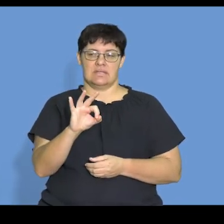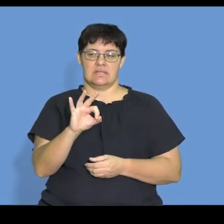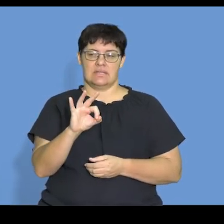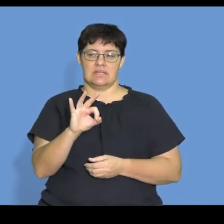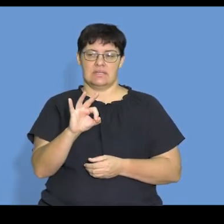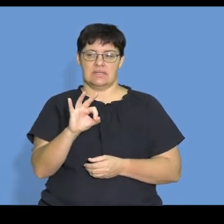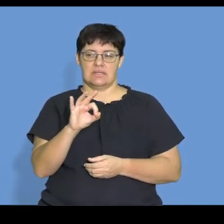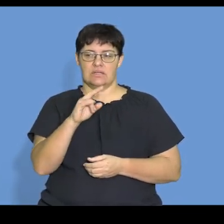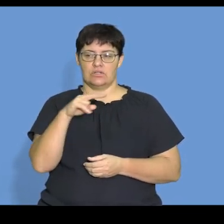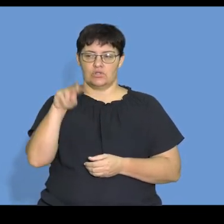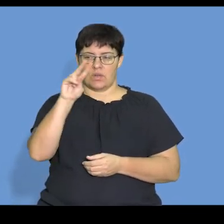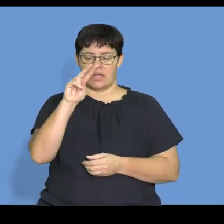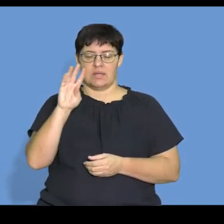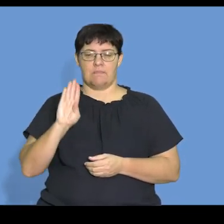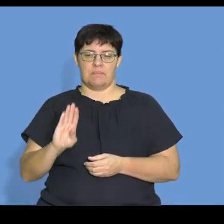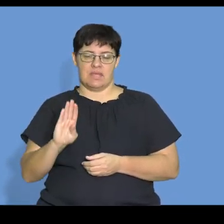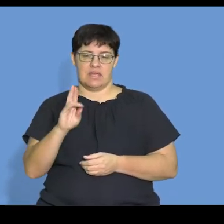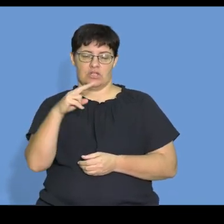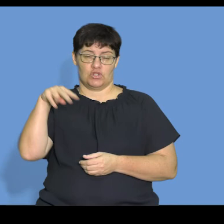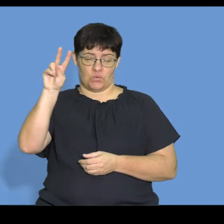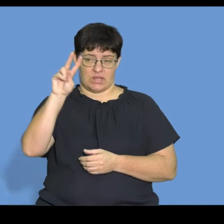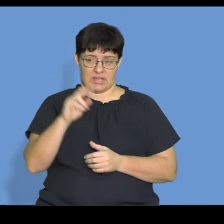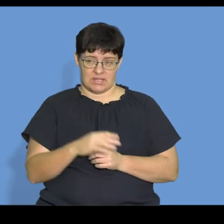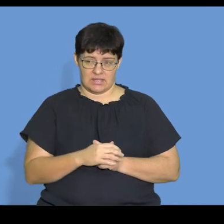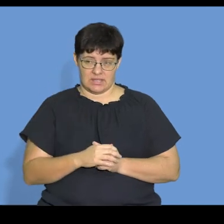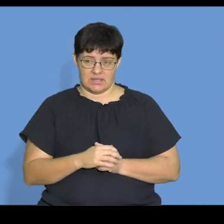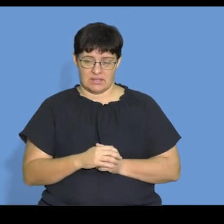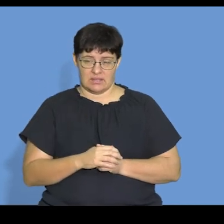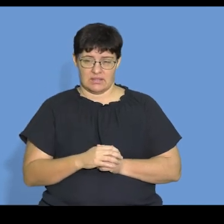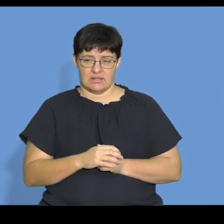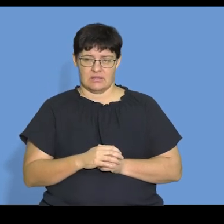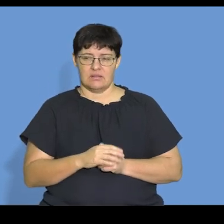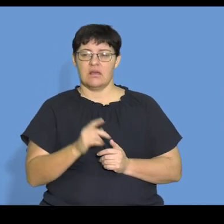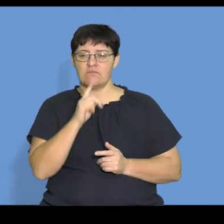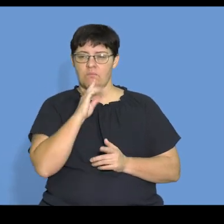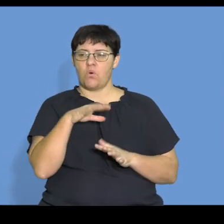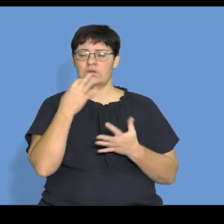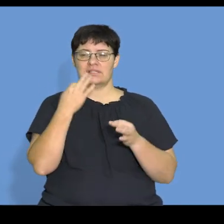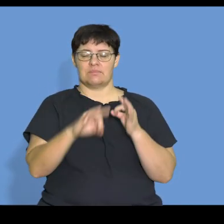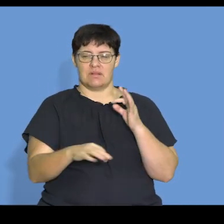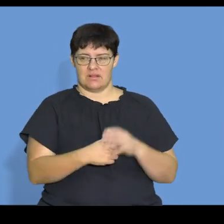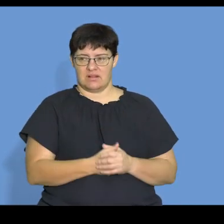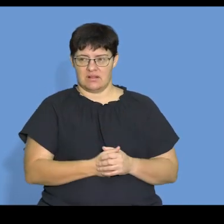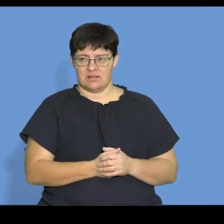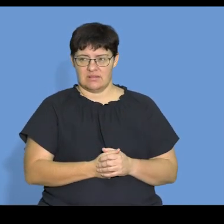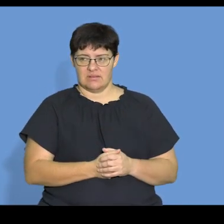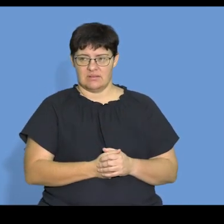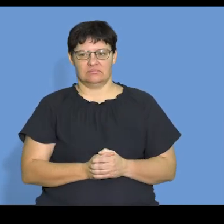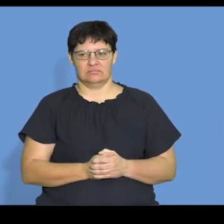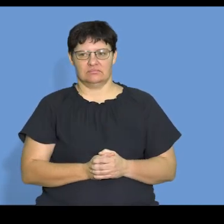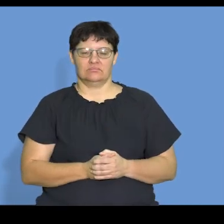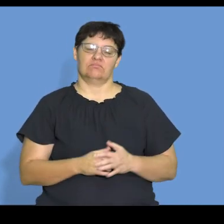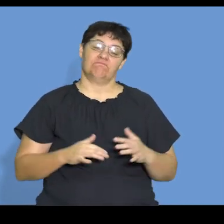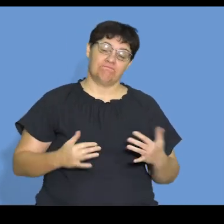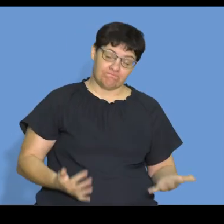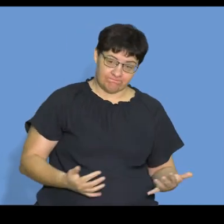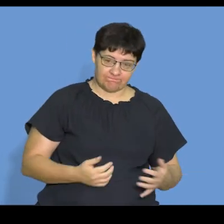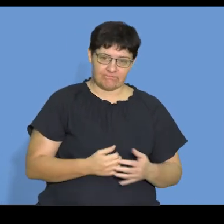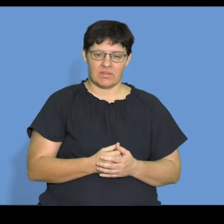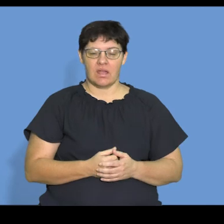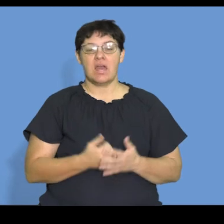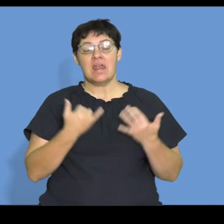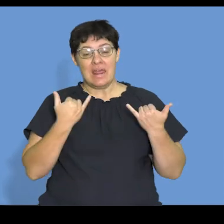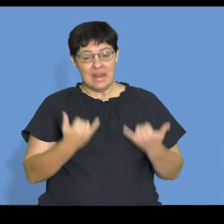b squared. And then you just need to quickly simplify this because, so you will then need